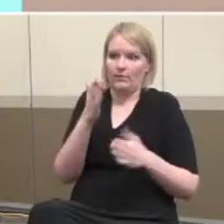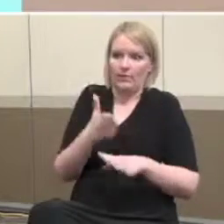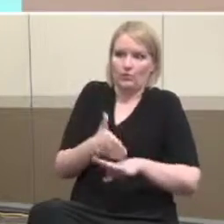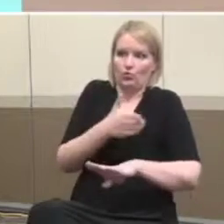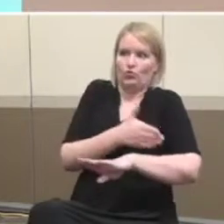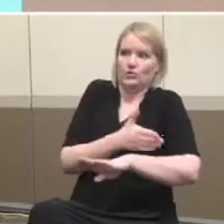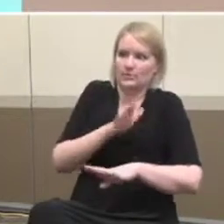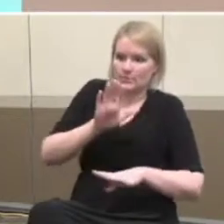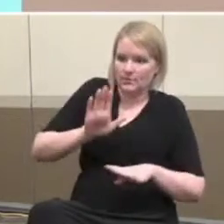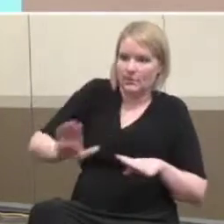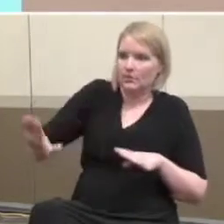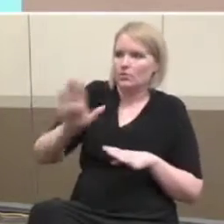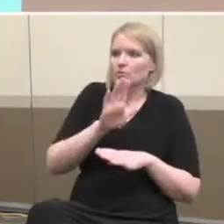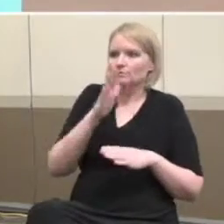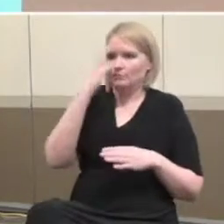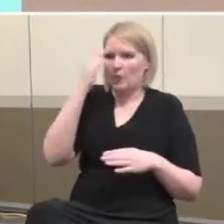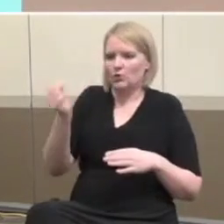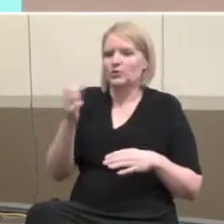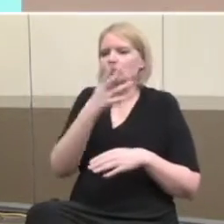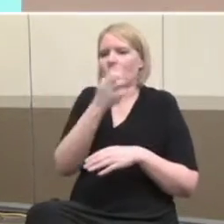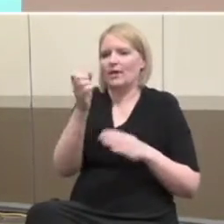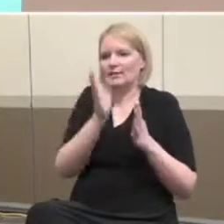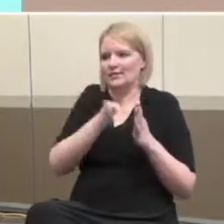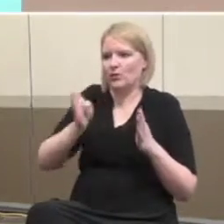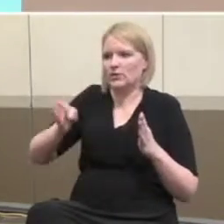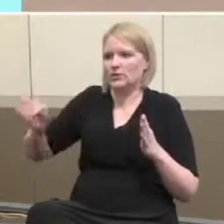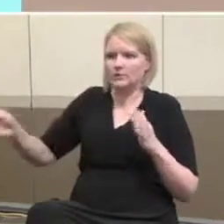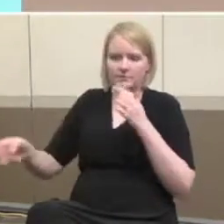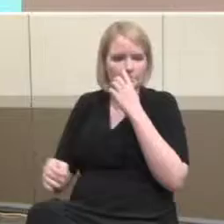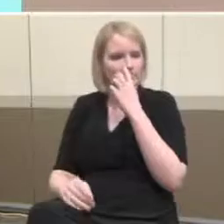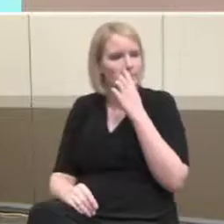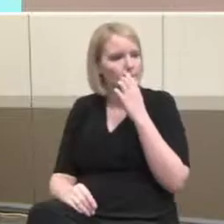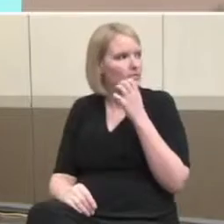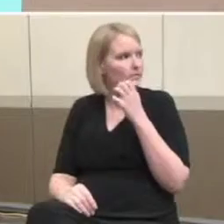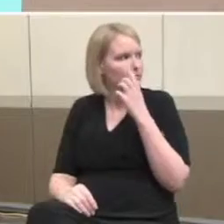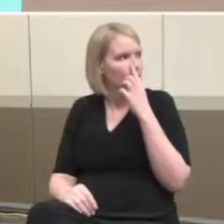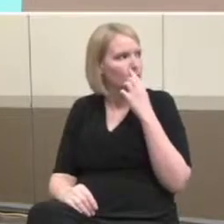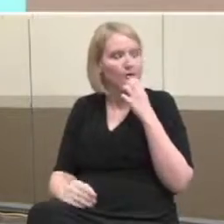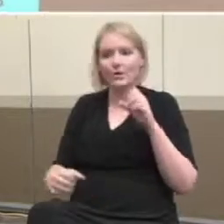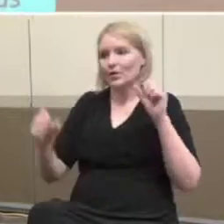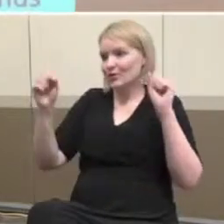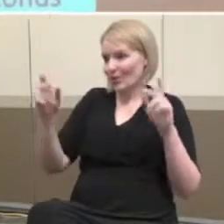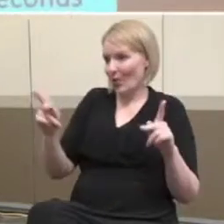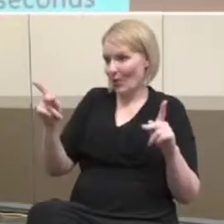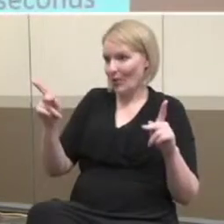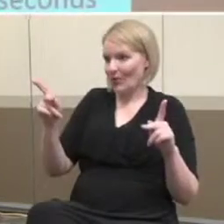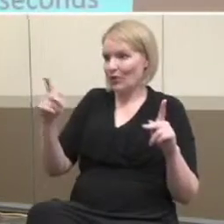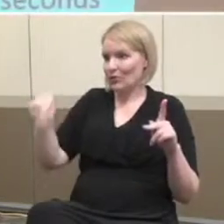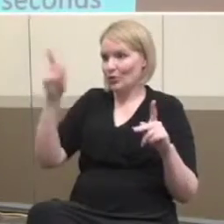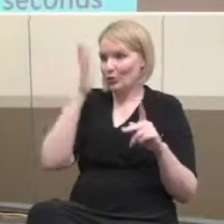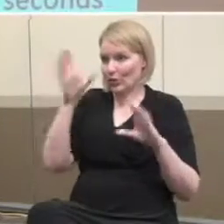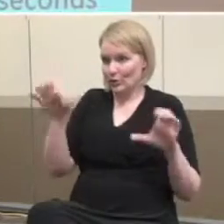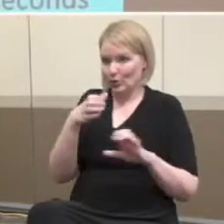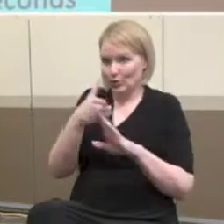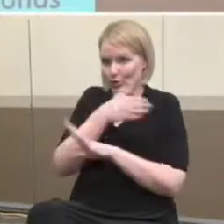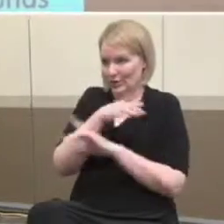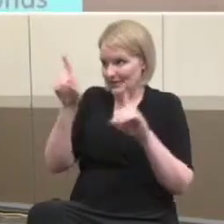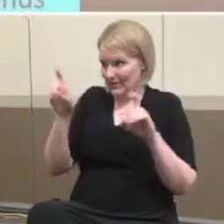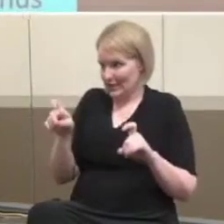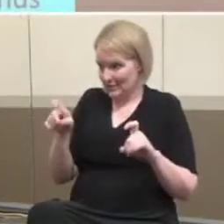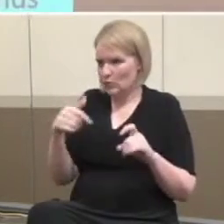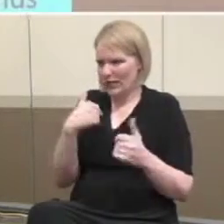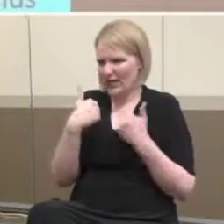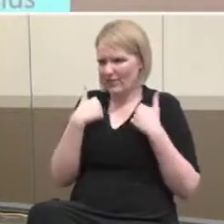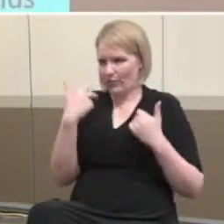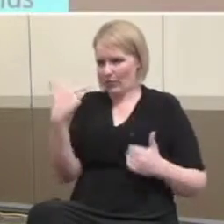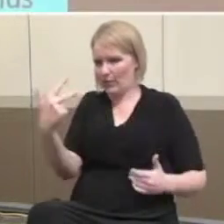their memorization of sequences. So I'm going to let you take the same pre-test the students did. We did 3. We did